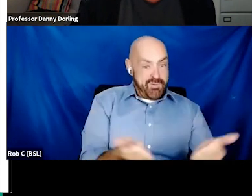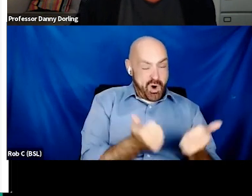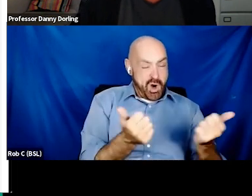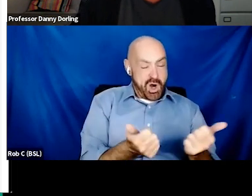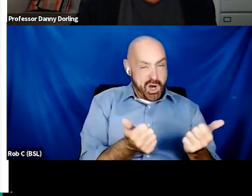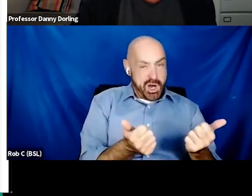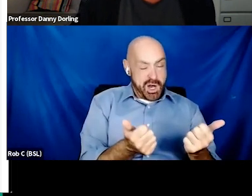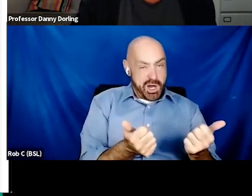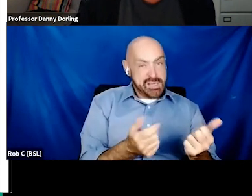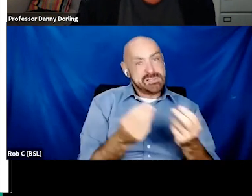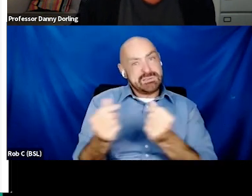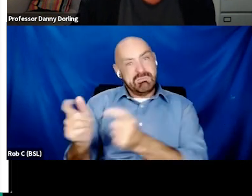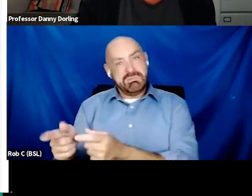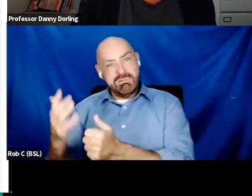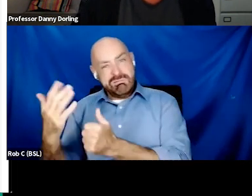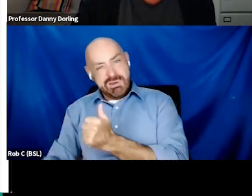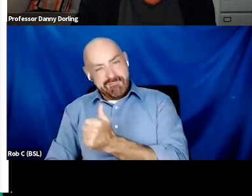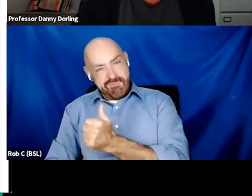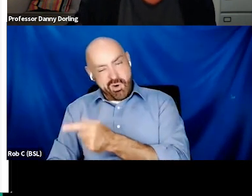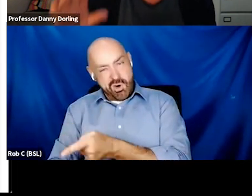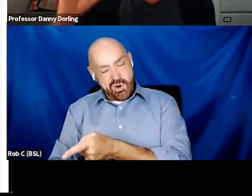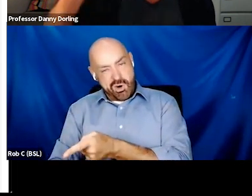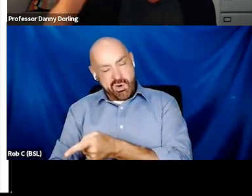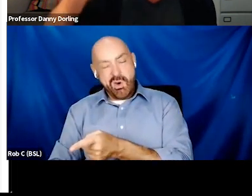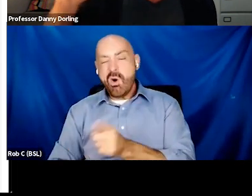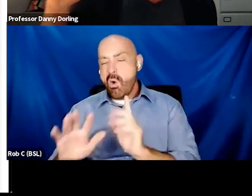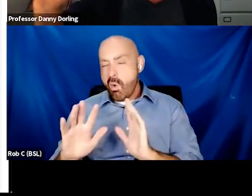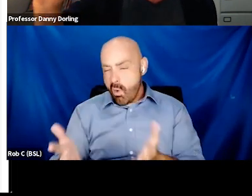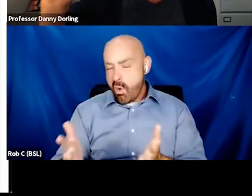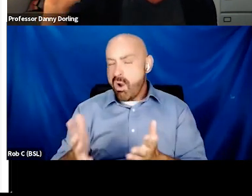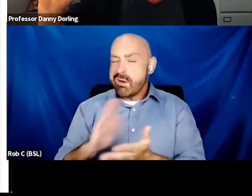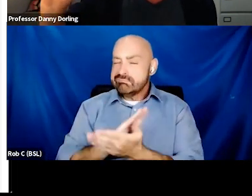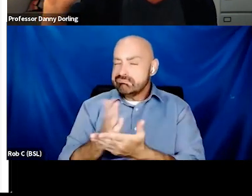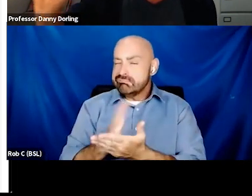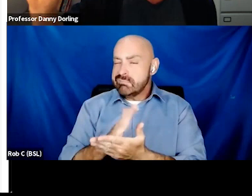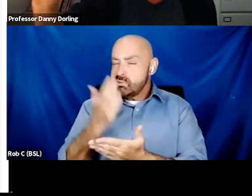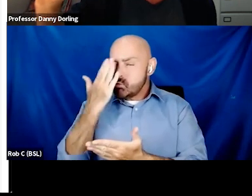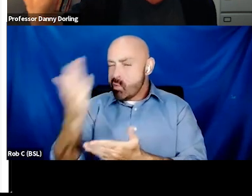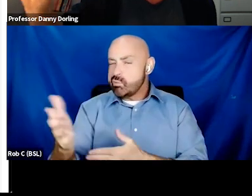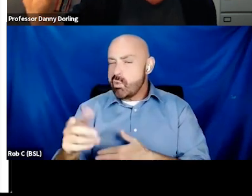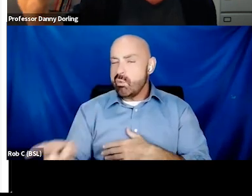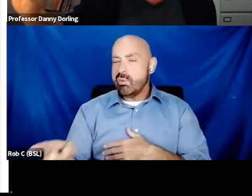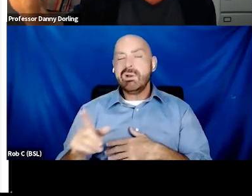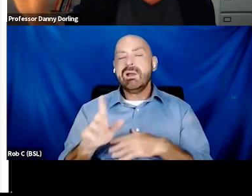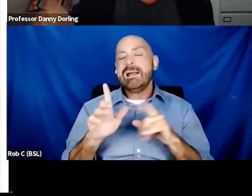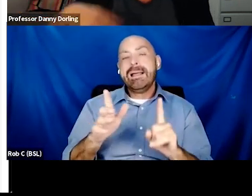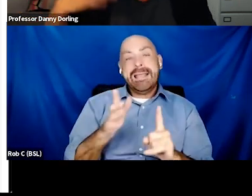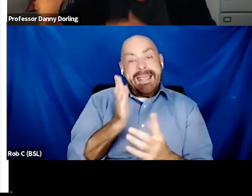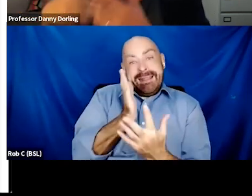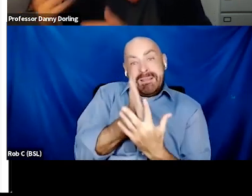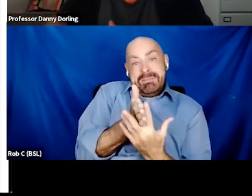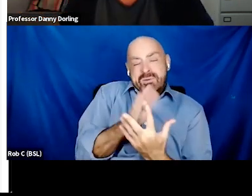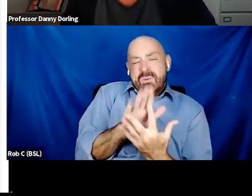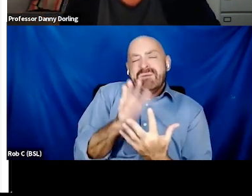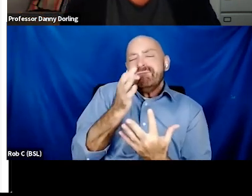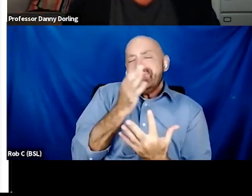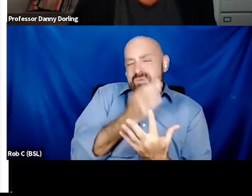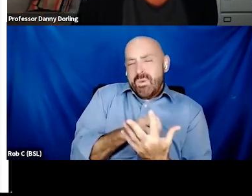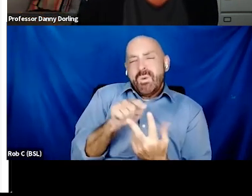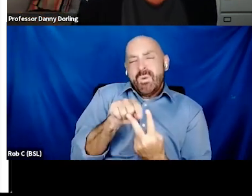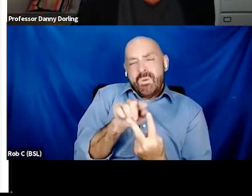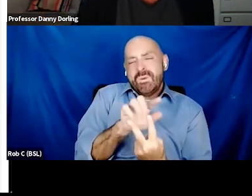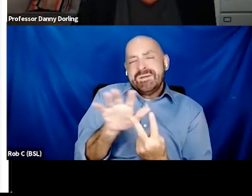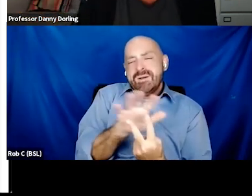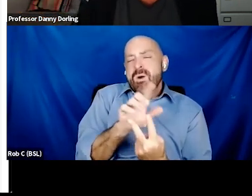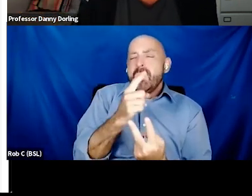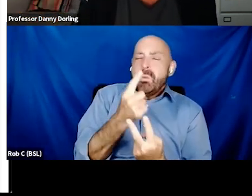never, or they don't know when it will return to normal, and fewer people in the middle. Over a year, 2 years,